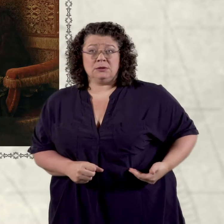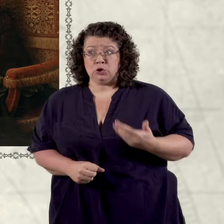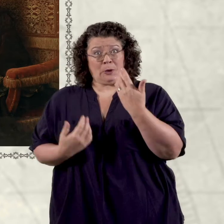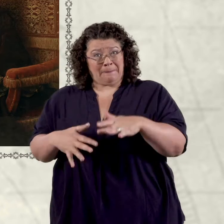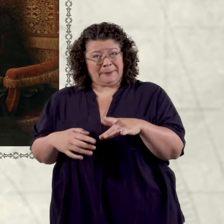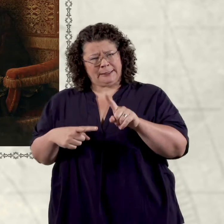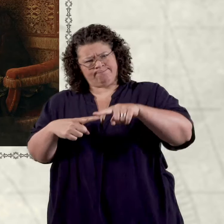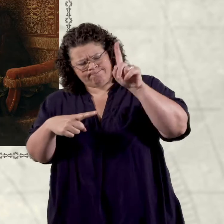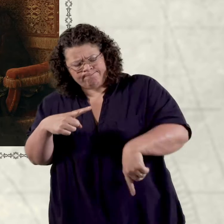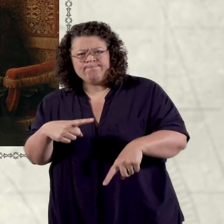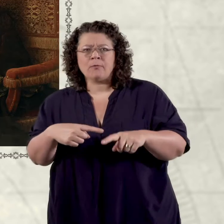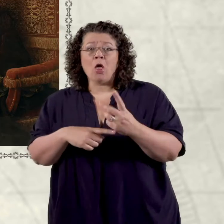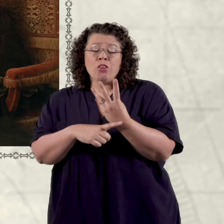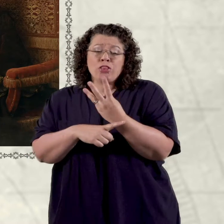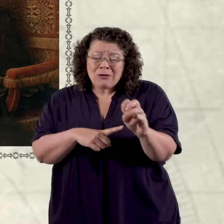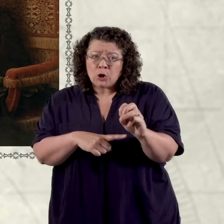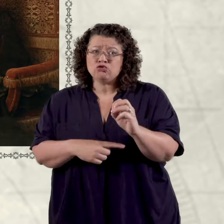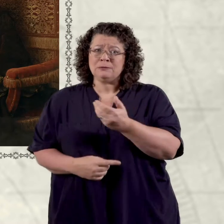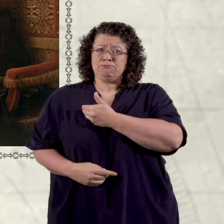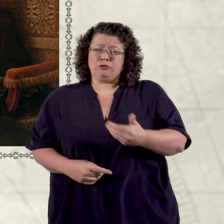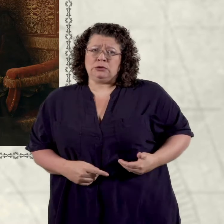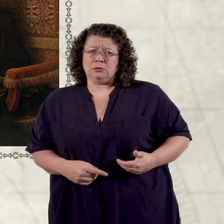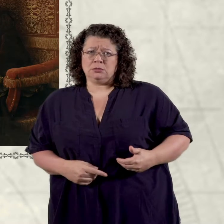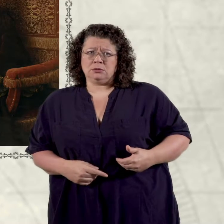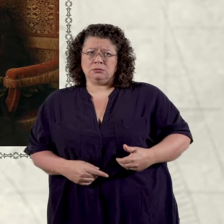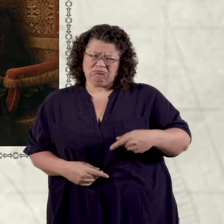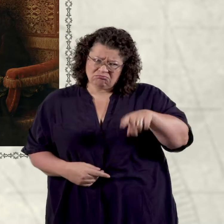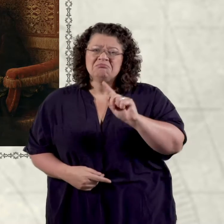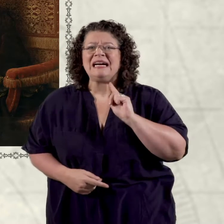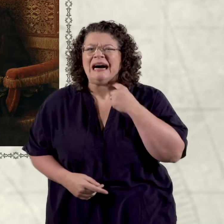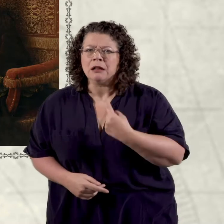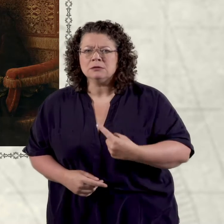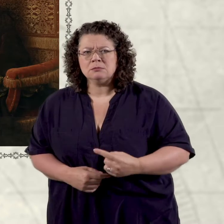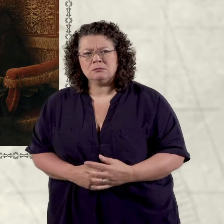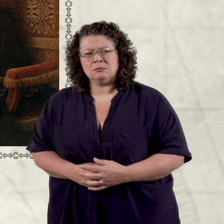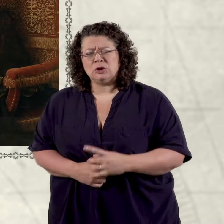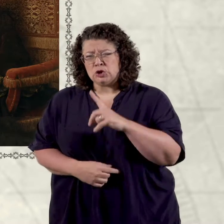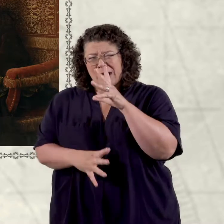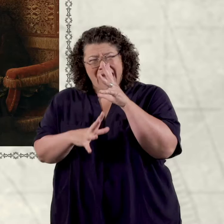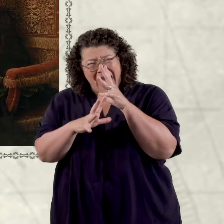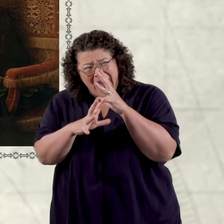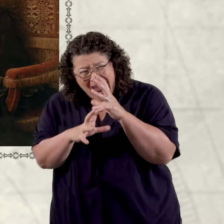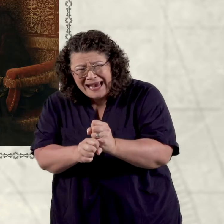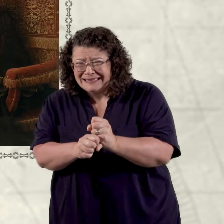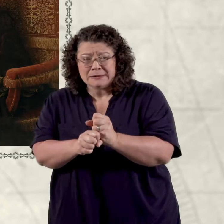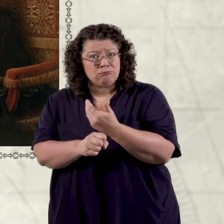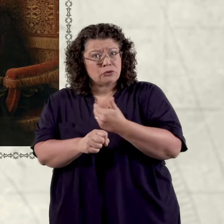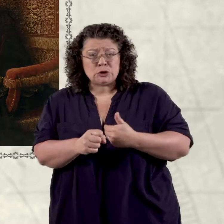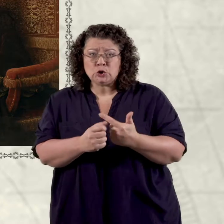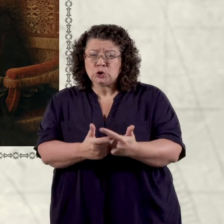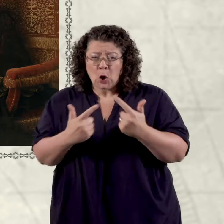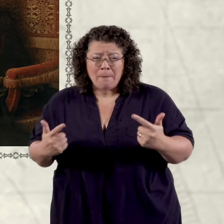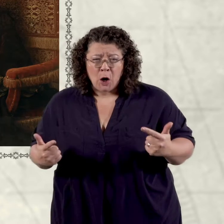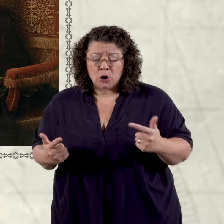hated Protestants. So much, she decreed that 300 Protestants were to be